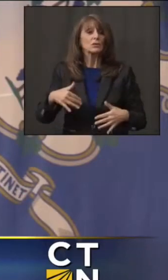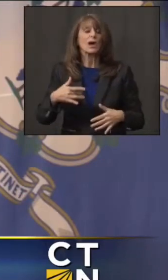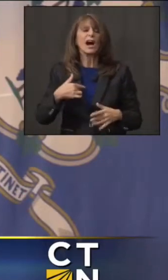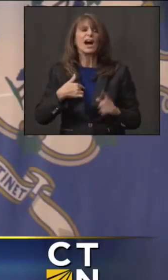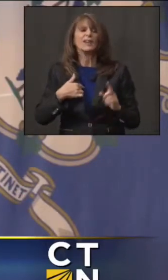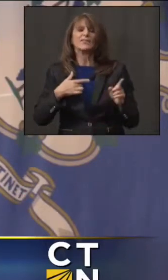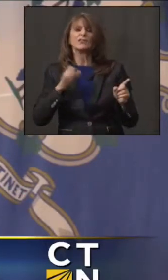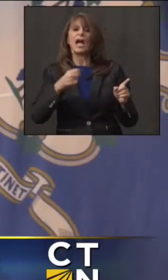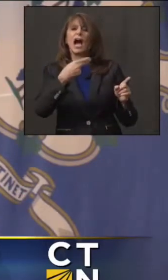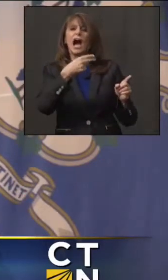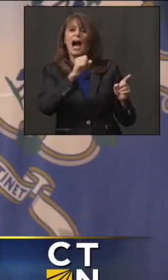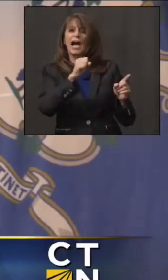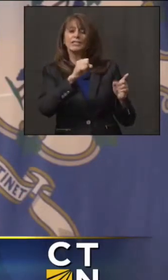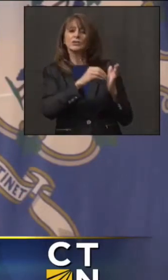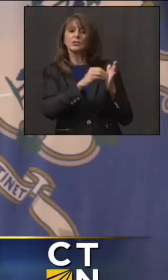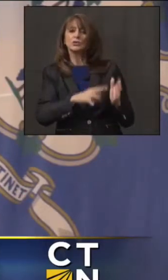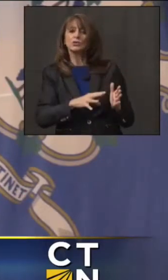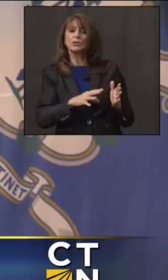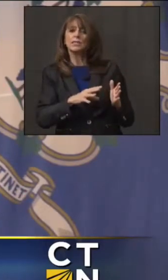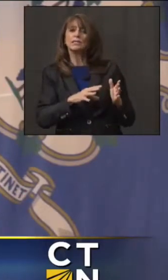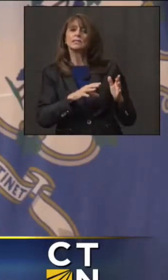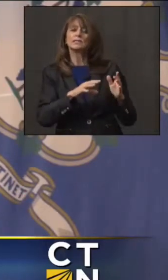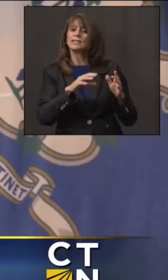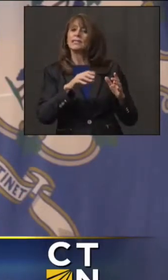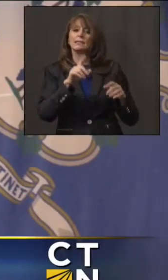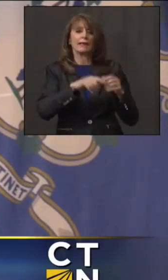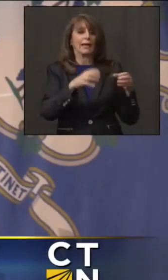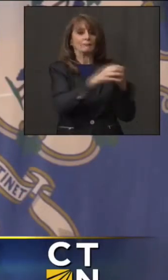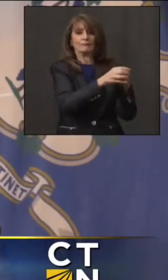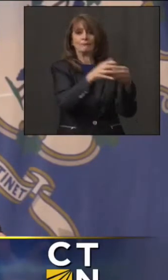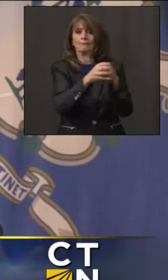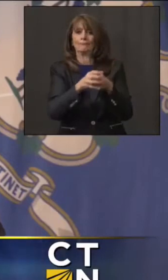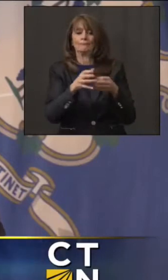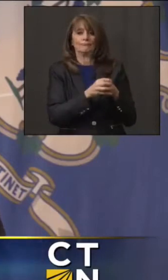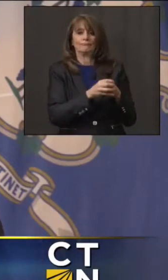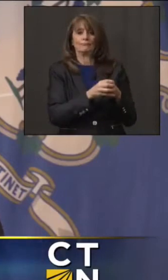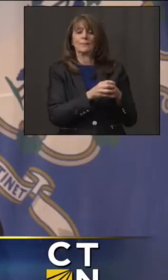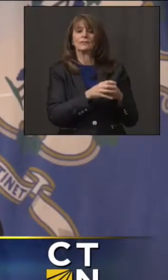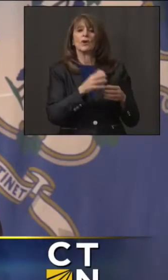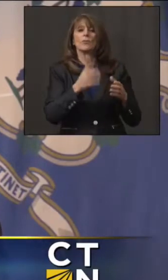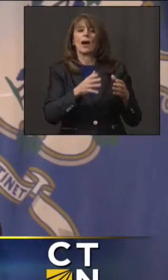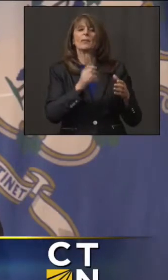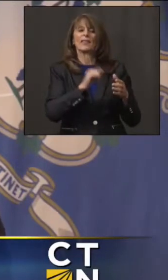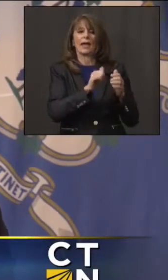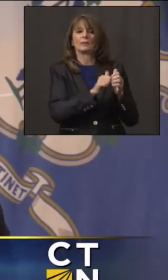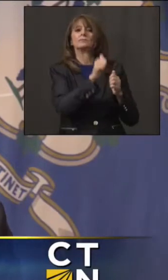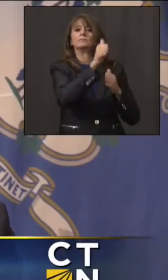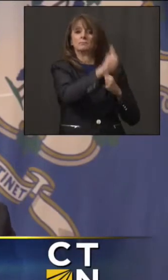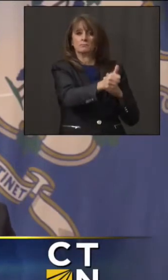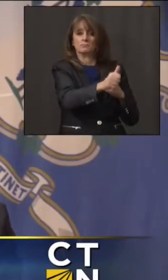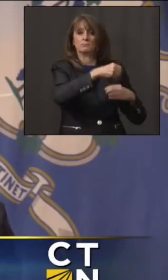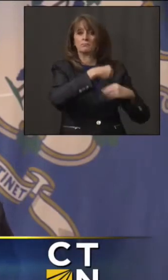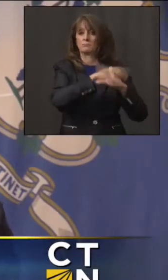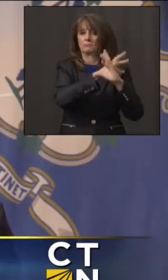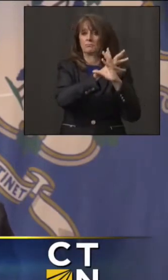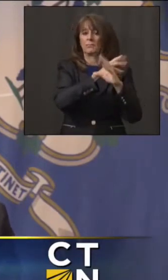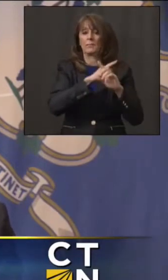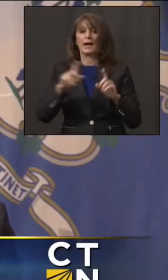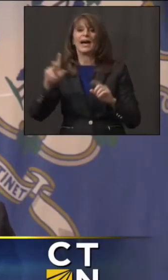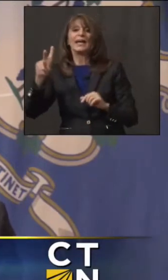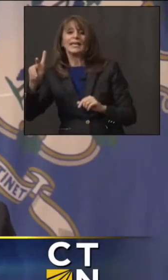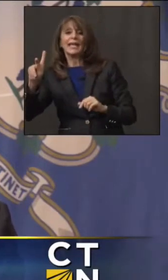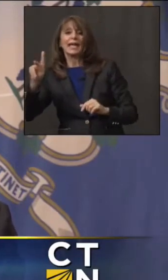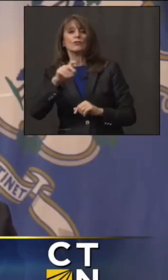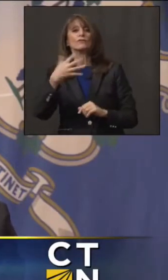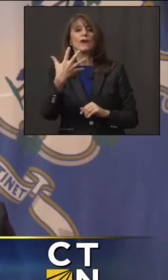school kids who are less likely to be able to cohort, that'd be one that you would probably move to distance first. I would think K through 5, they